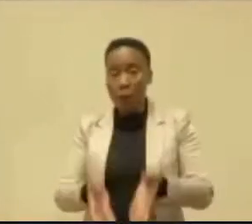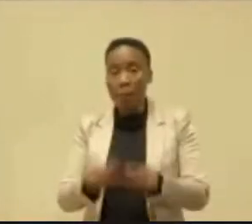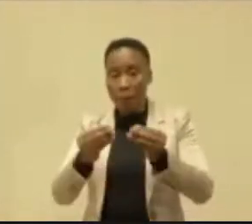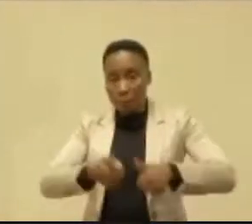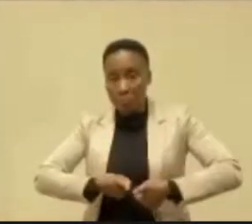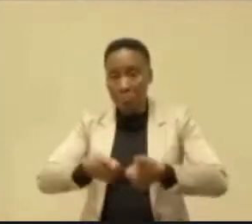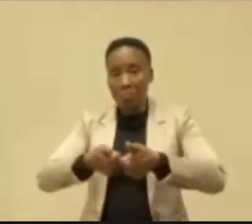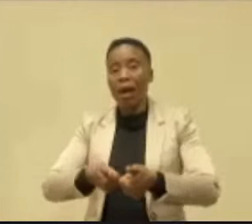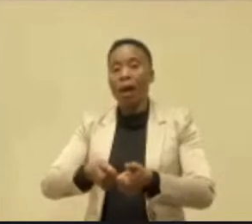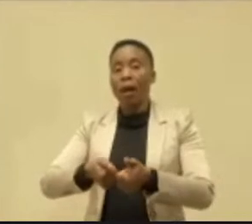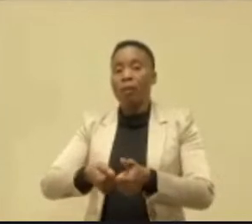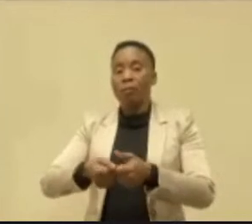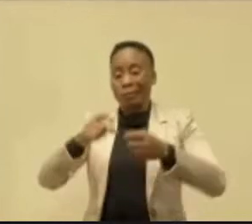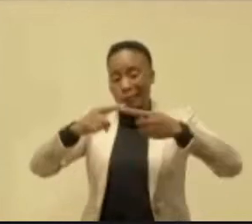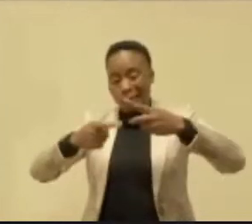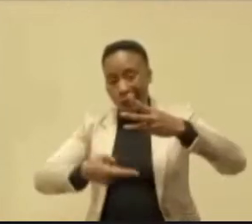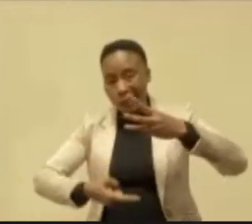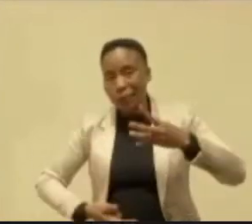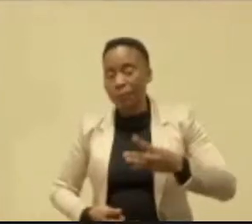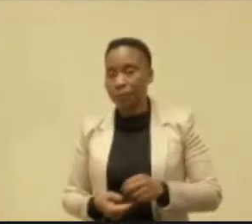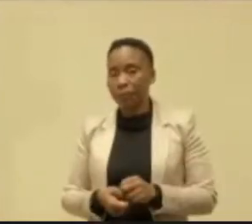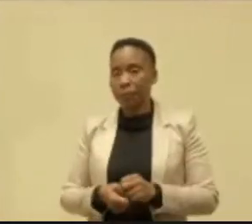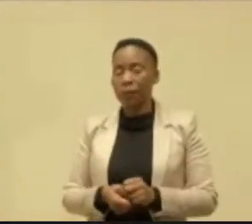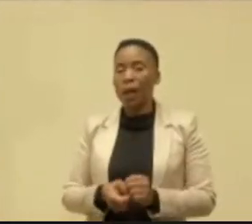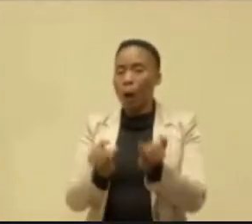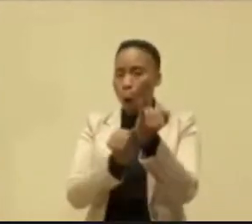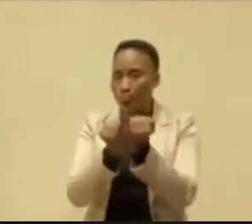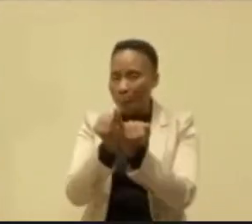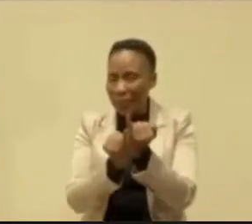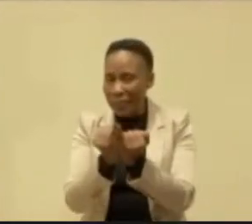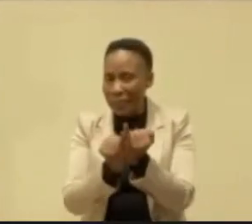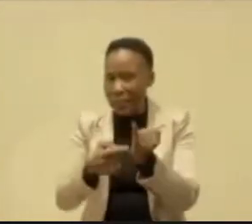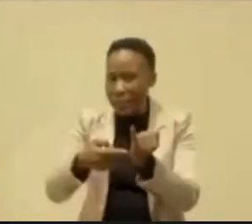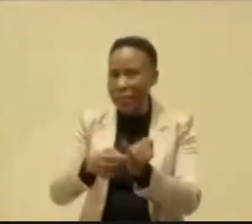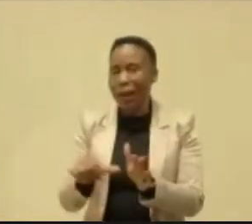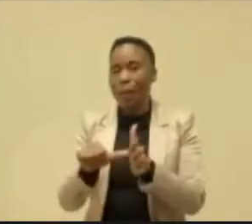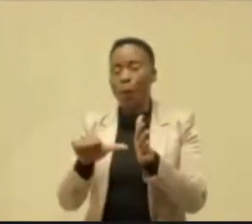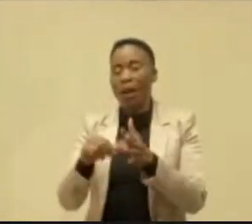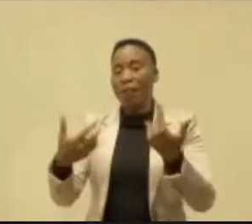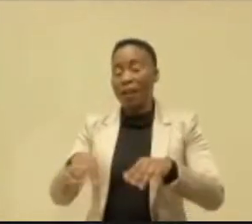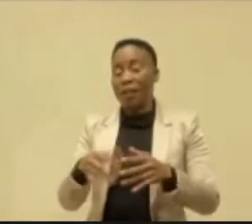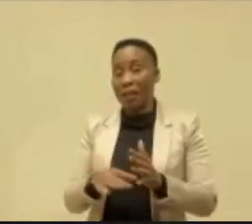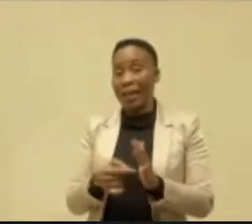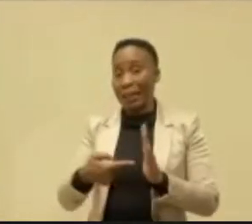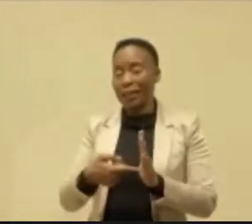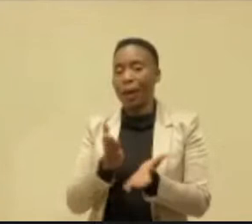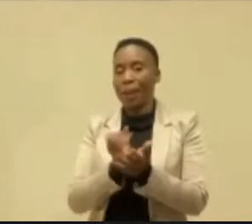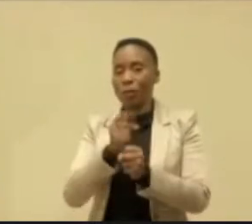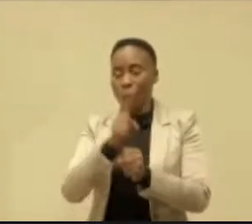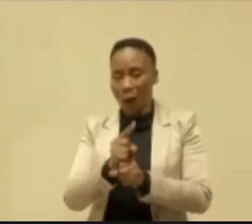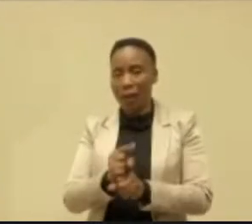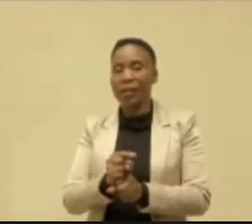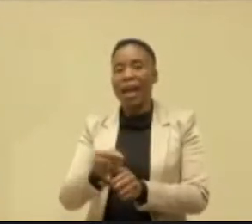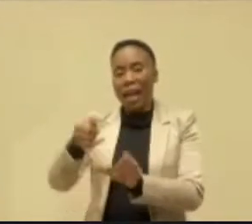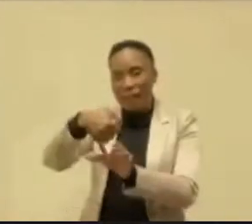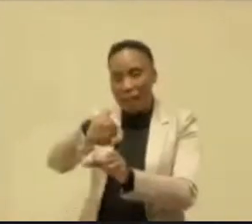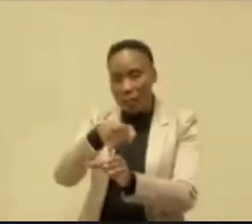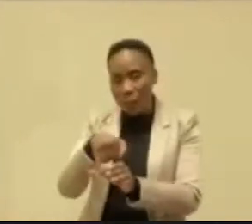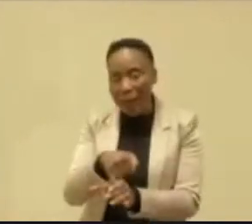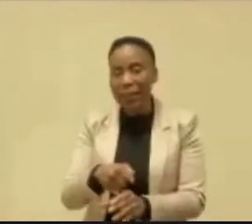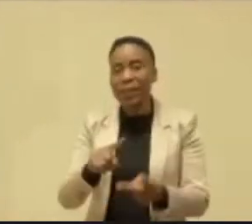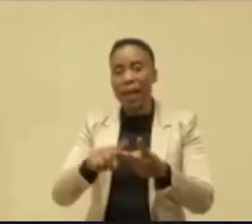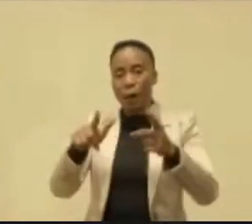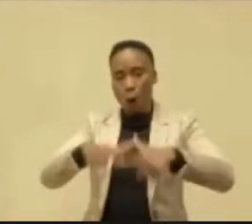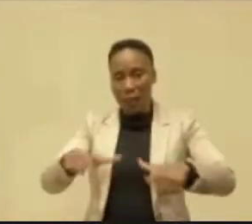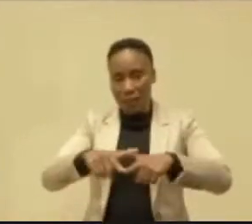follows the drive to import competitiveness is the key to ensuring that investment in localization provides